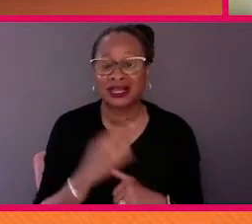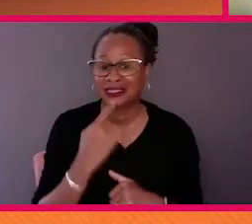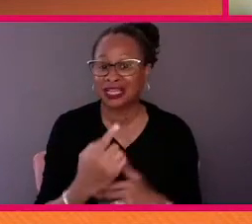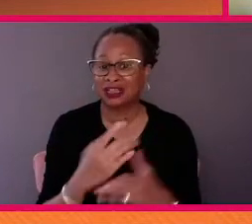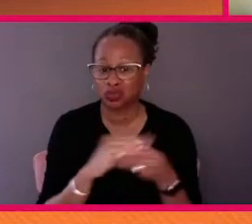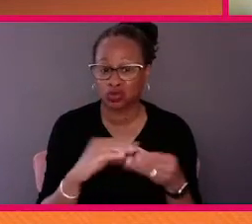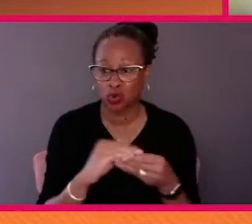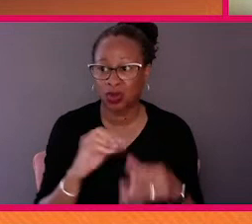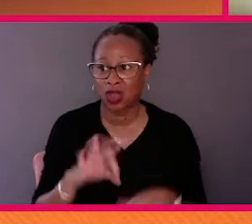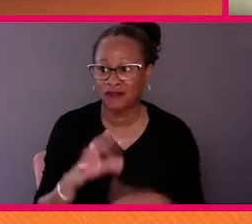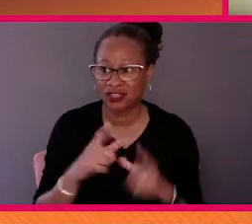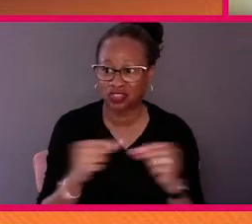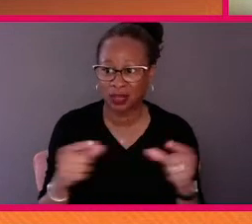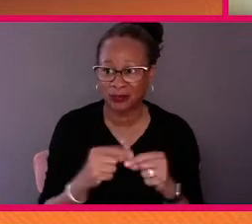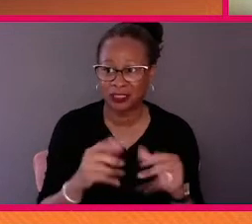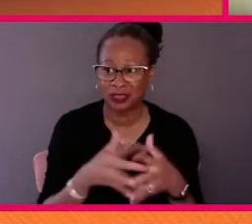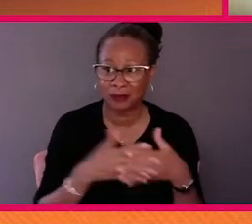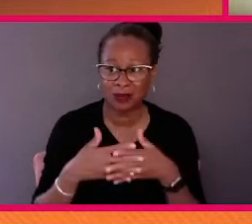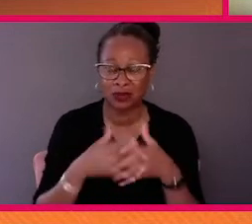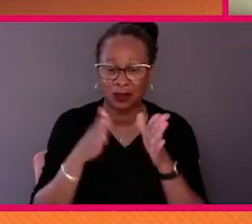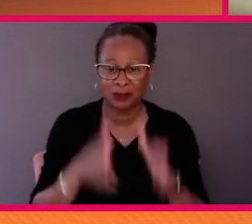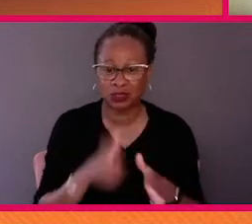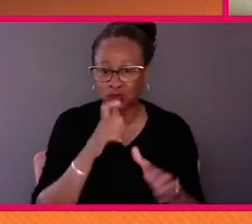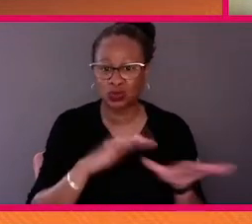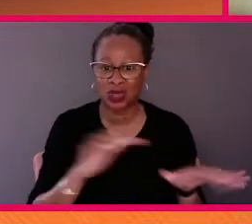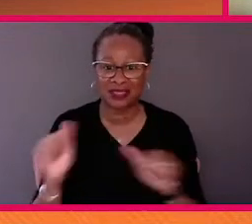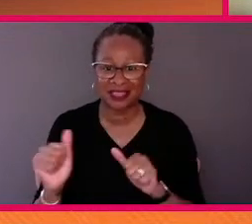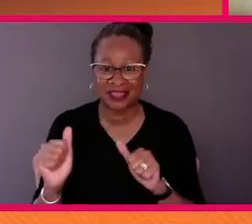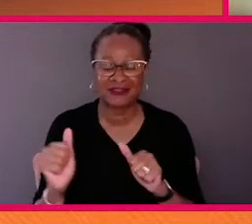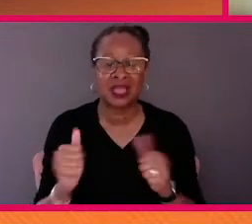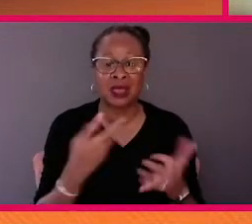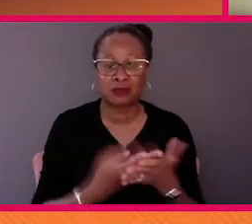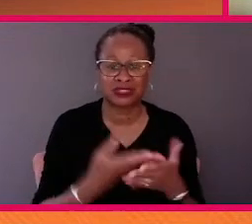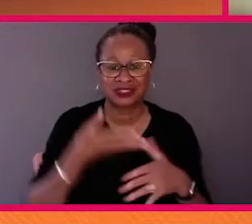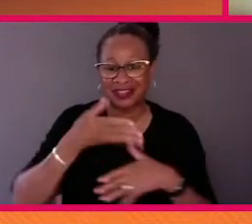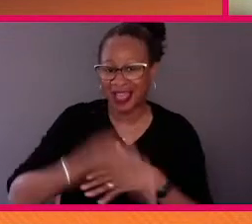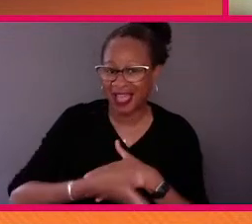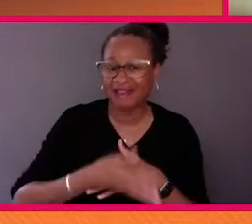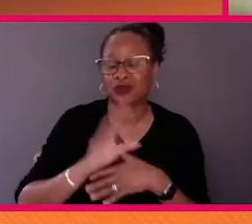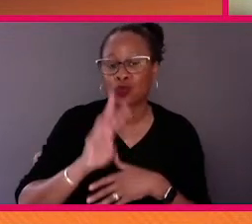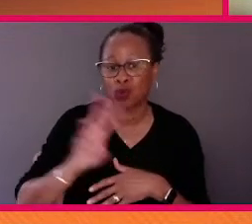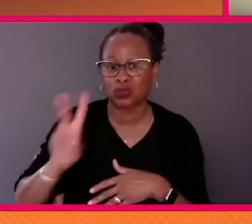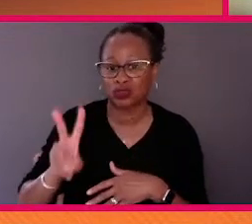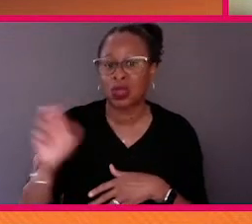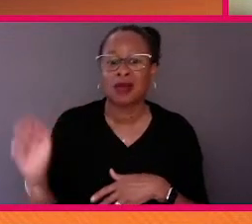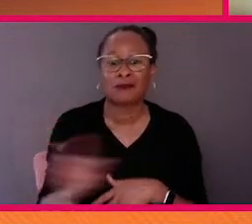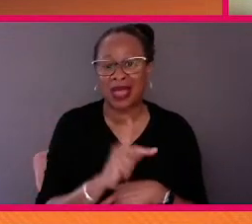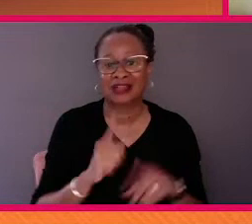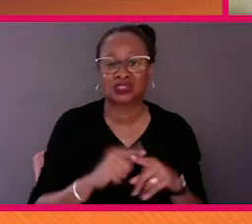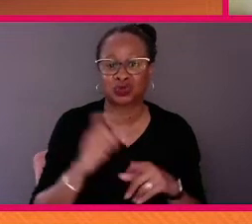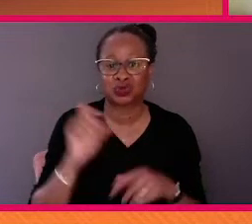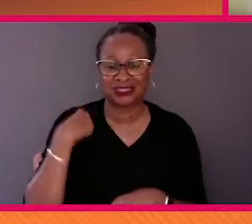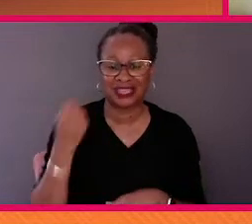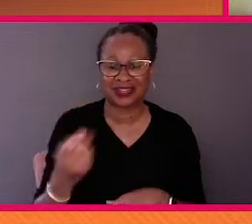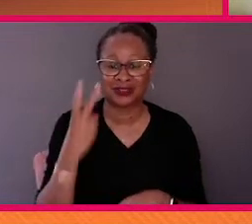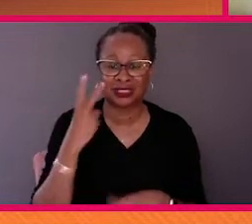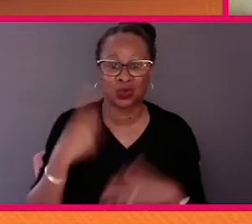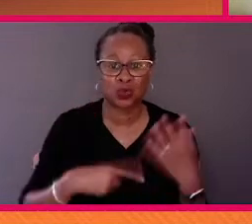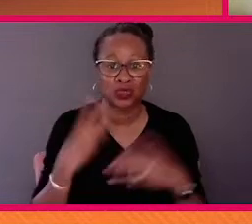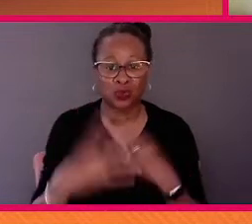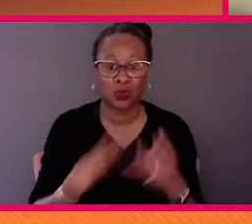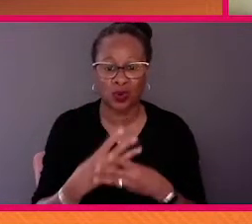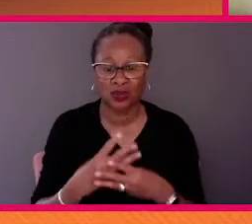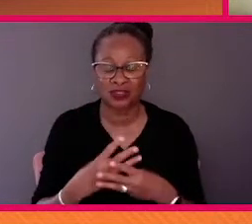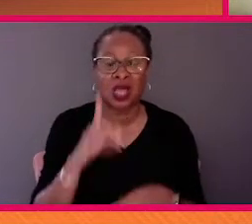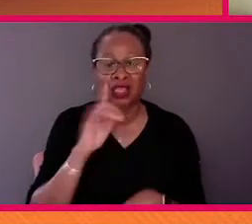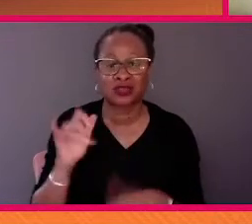a Japanese American guy who comes out of prison post-World War II back to Seattle to see what the world has looks like now